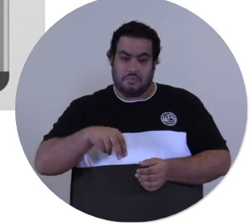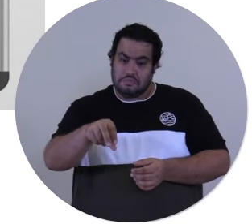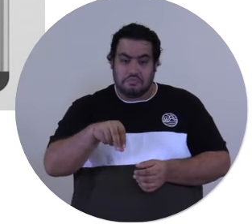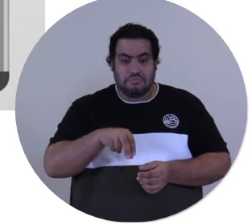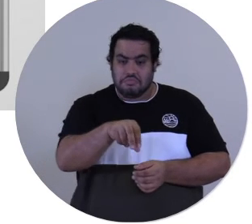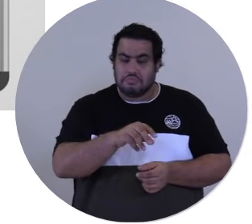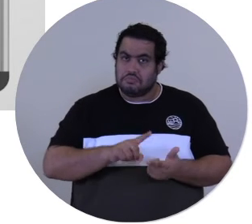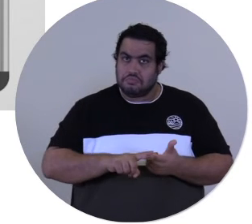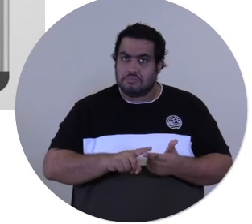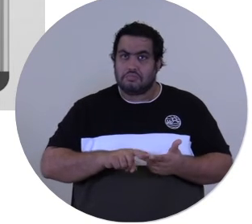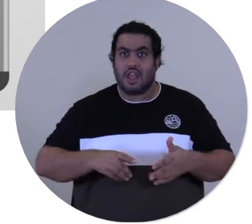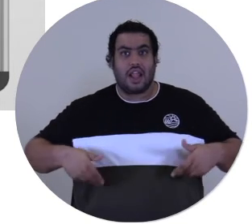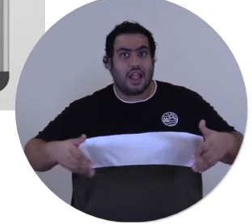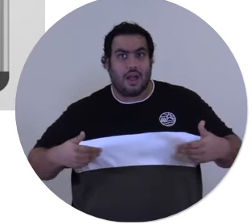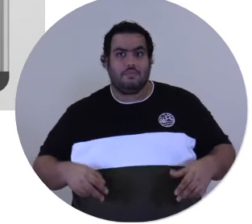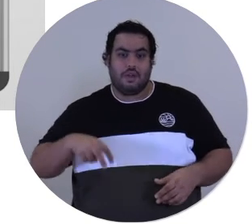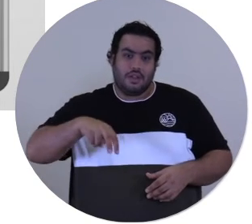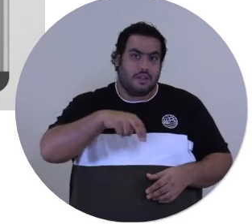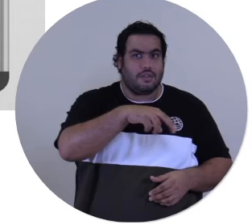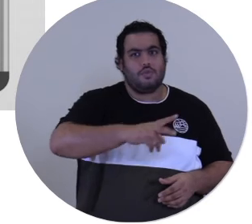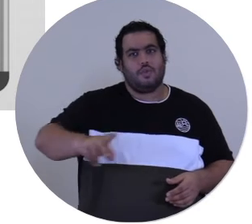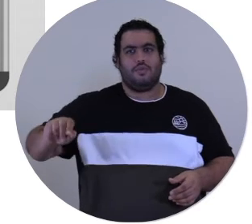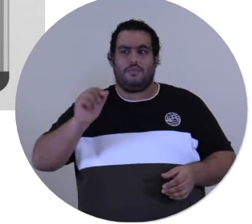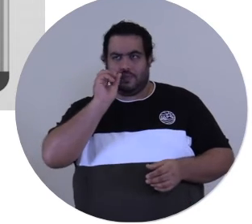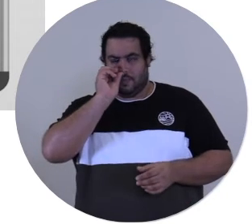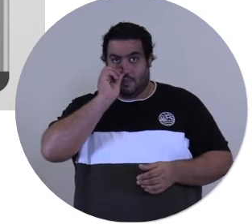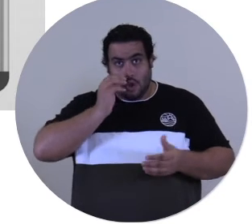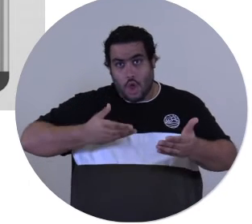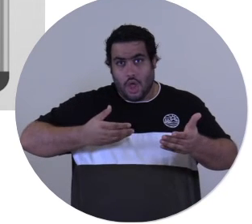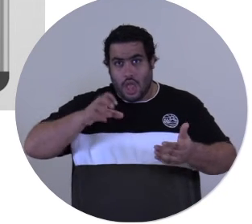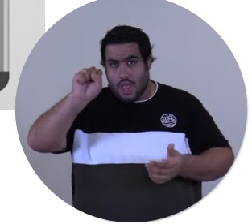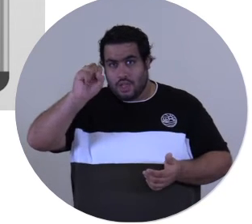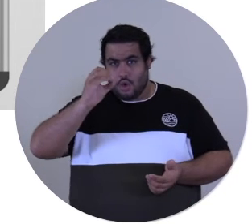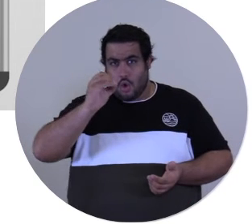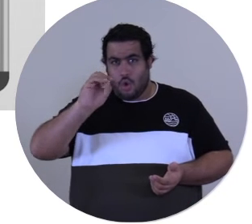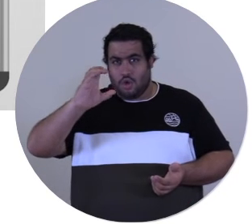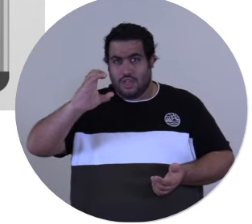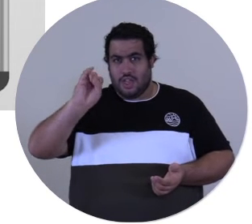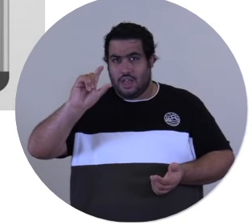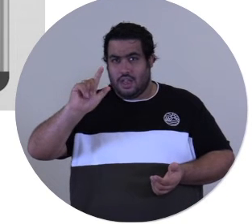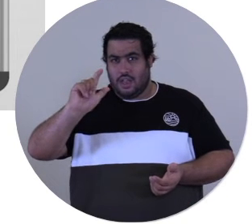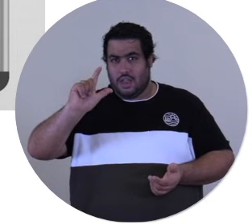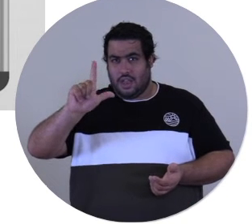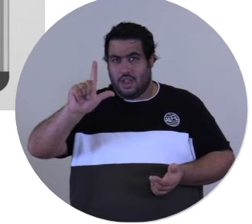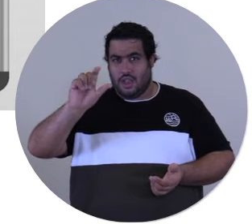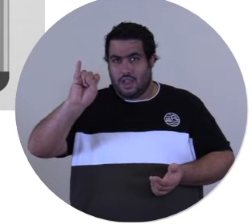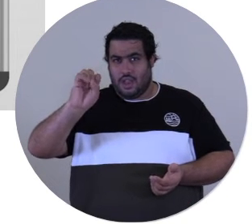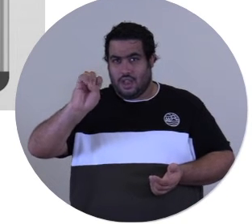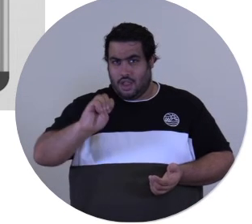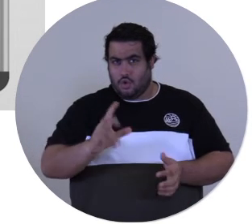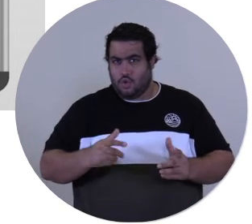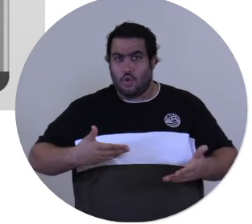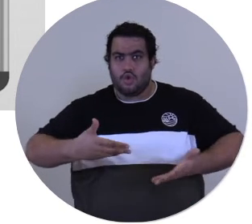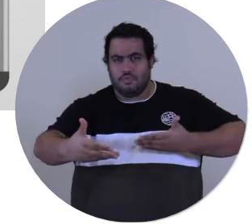Socialize means to mix with others socially. For example, people get together in coffee houses to eat